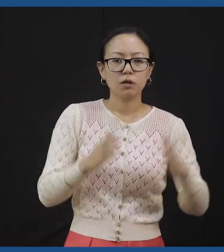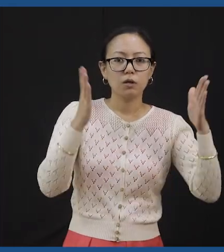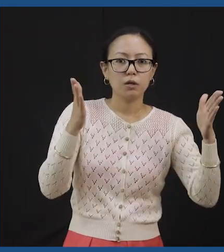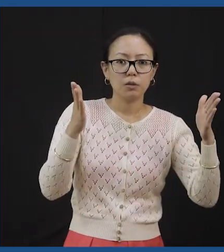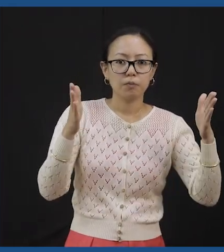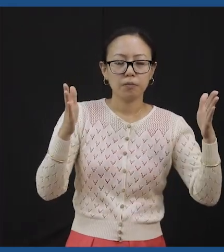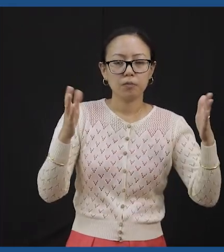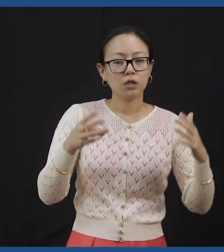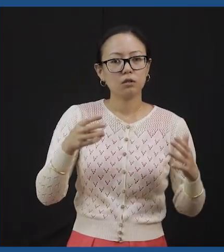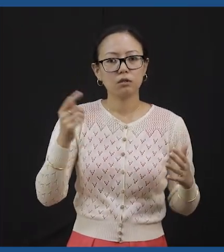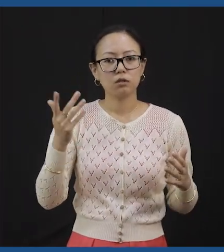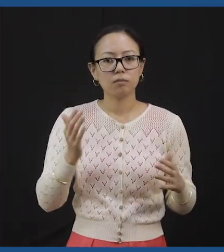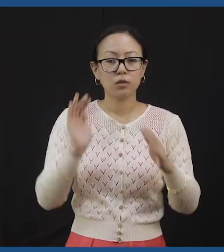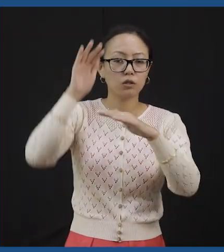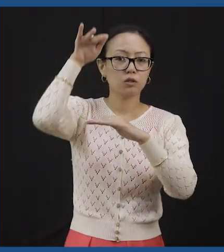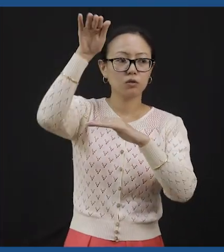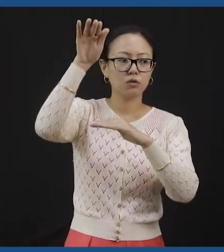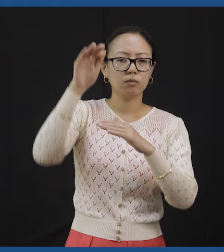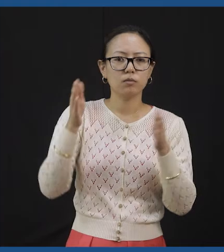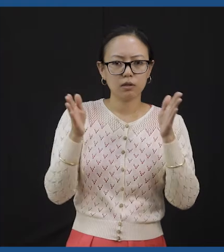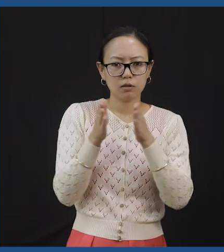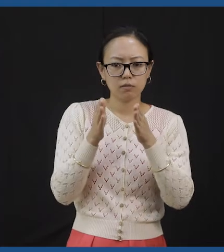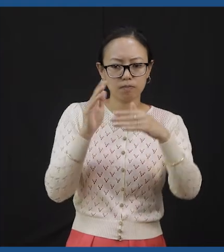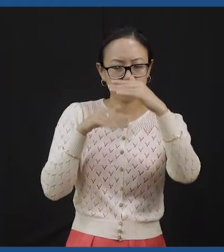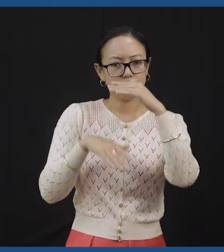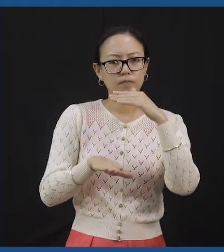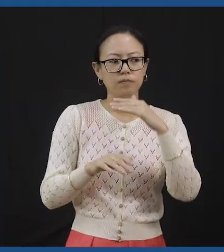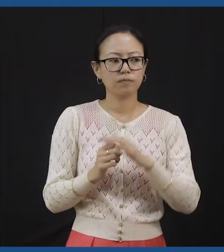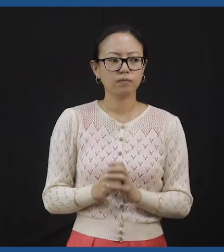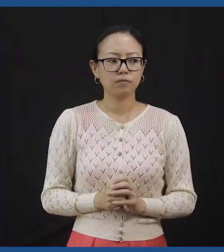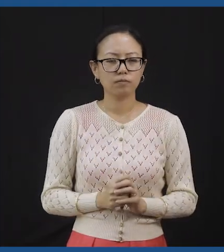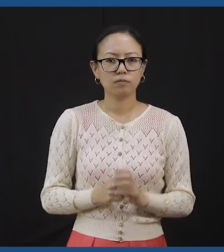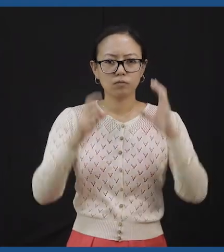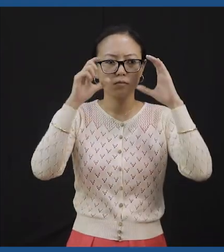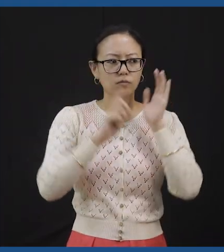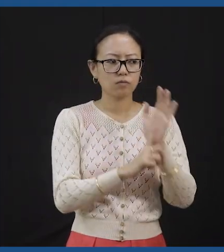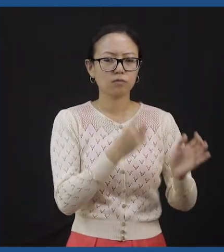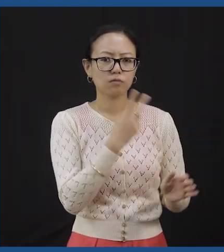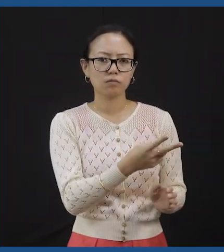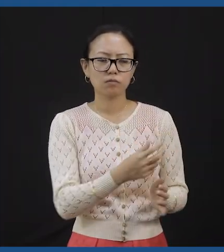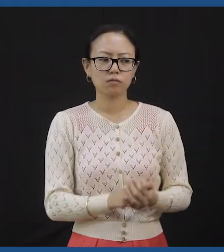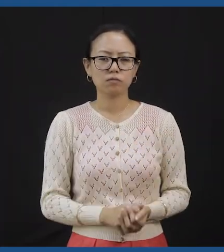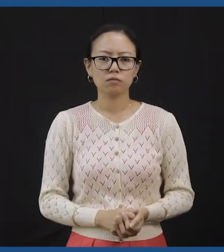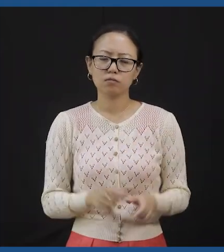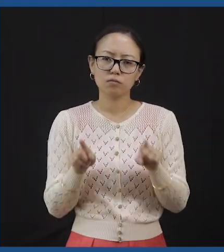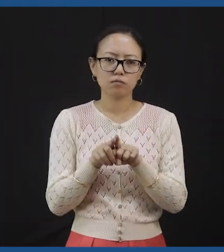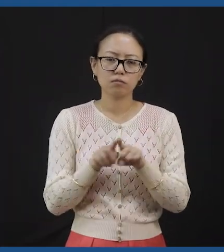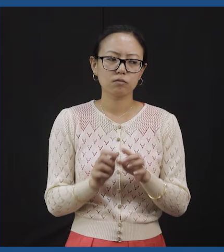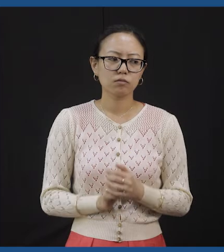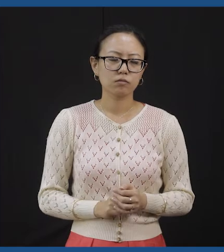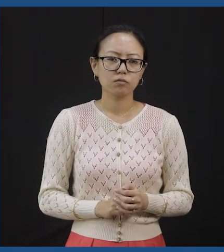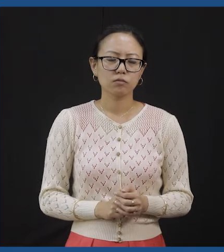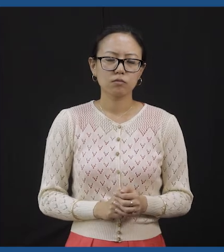arrange 890 at the top and the lesser number at the bottom. Now we